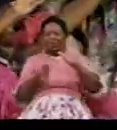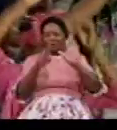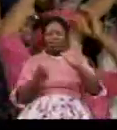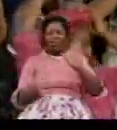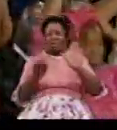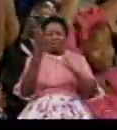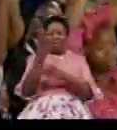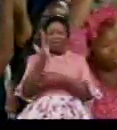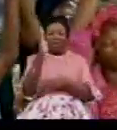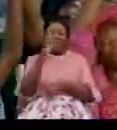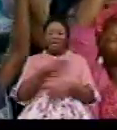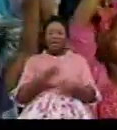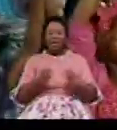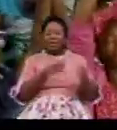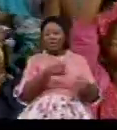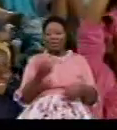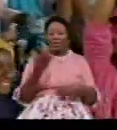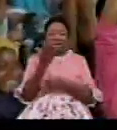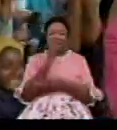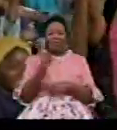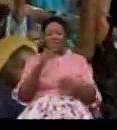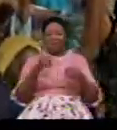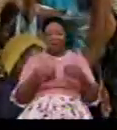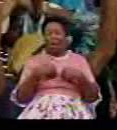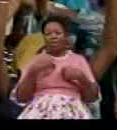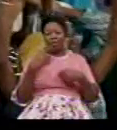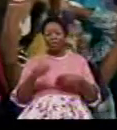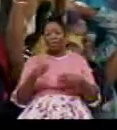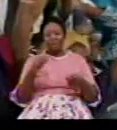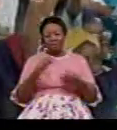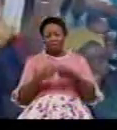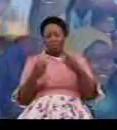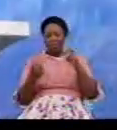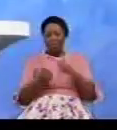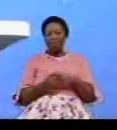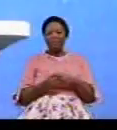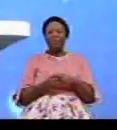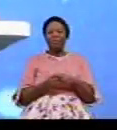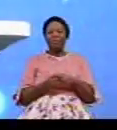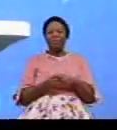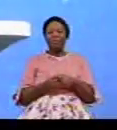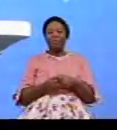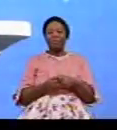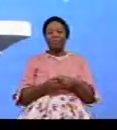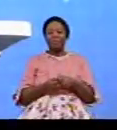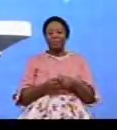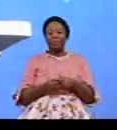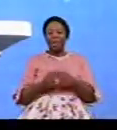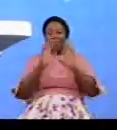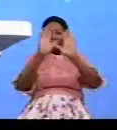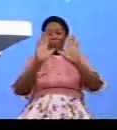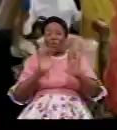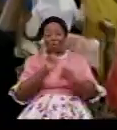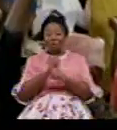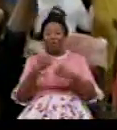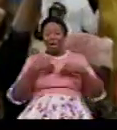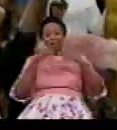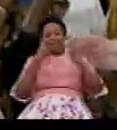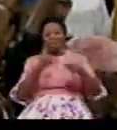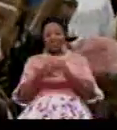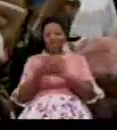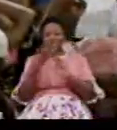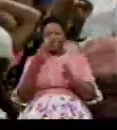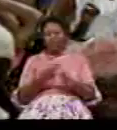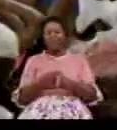name. Lord, for every individual, as you have said, that we should ask for